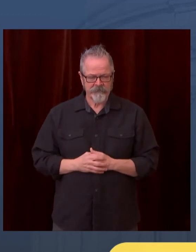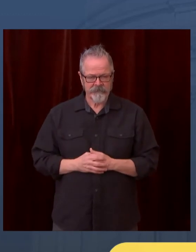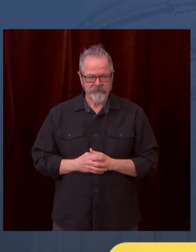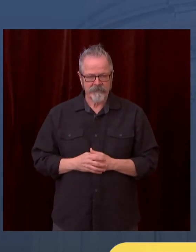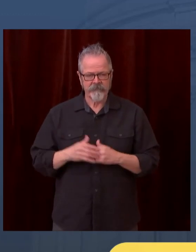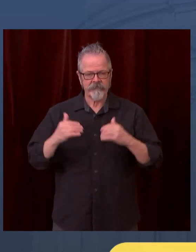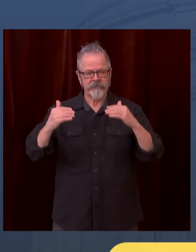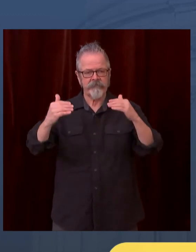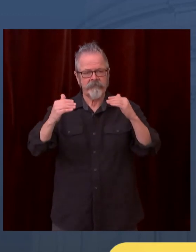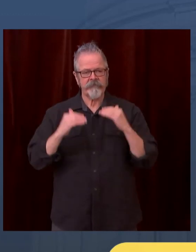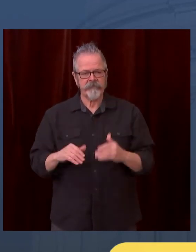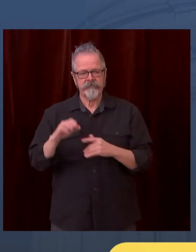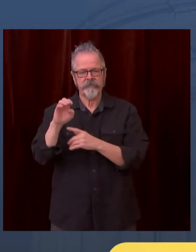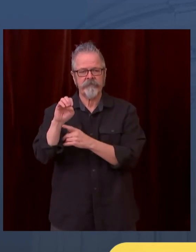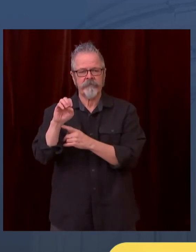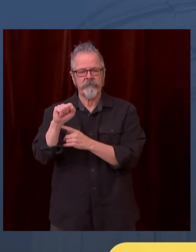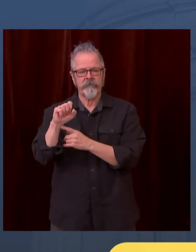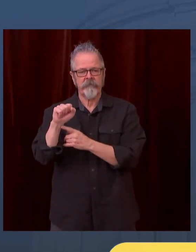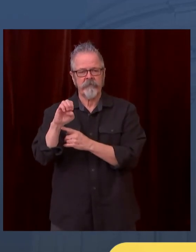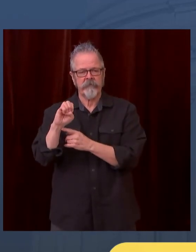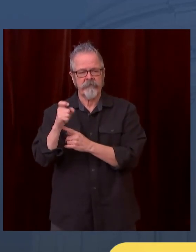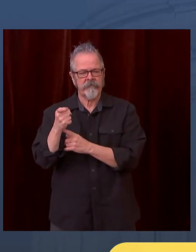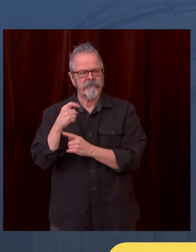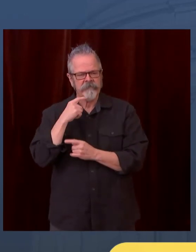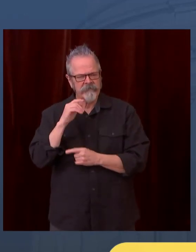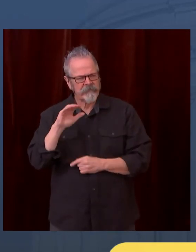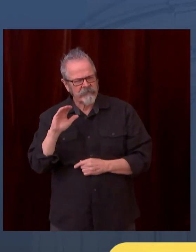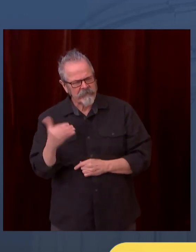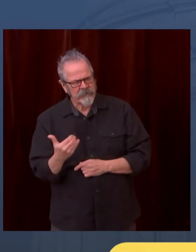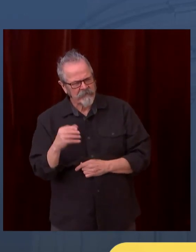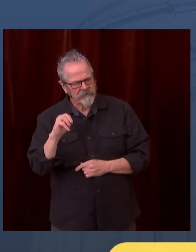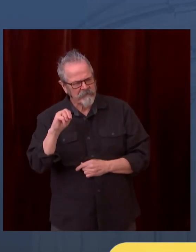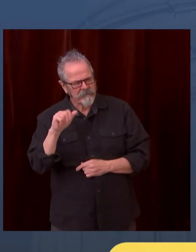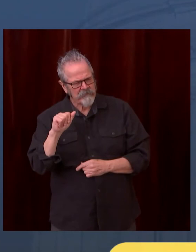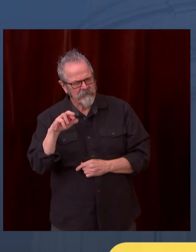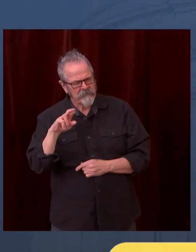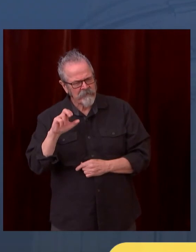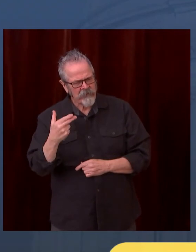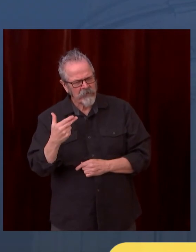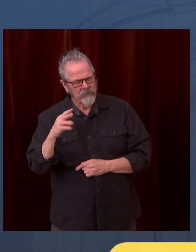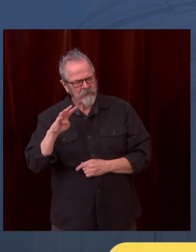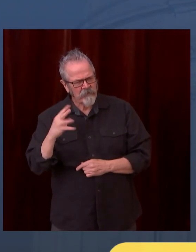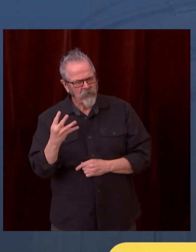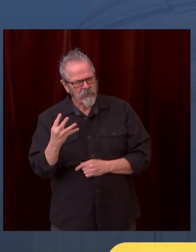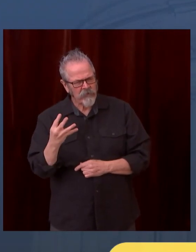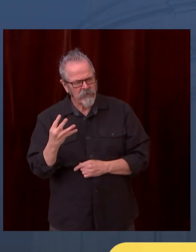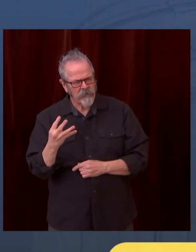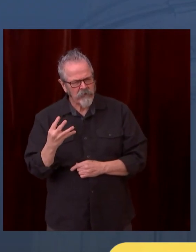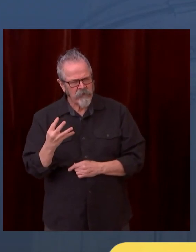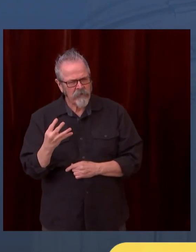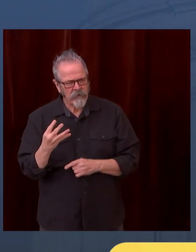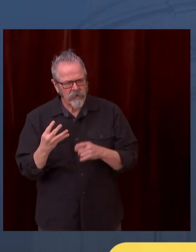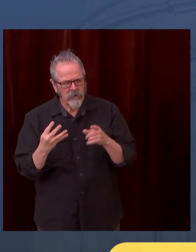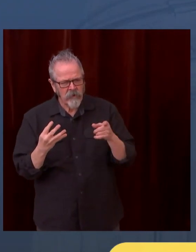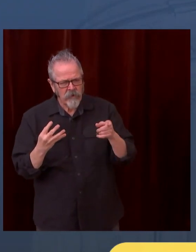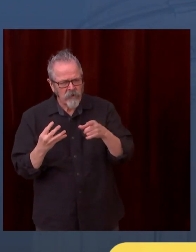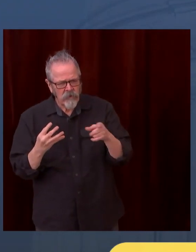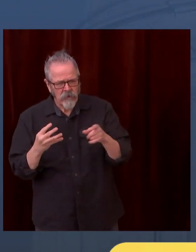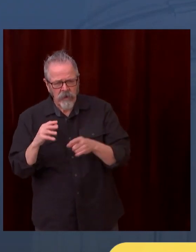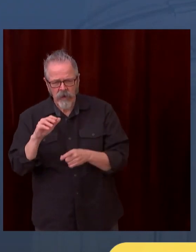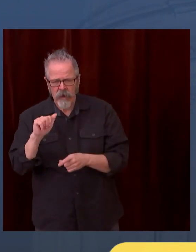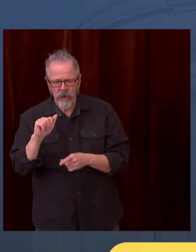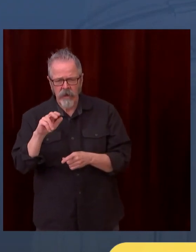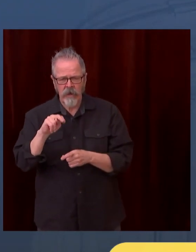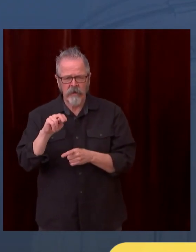March 4th, the inauguration date, does that figure into the security concerns at our Capitol? I don't